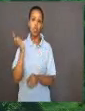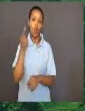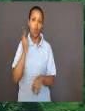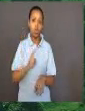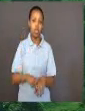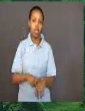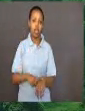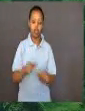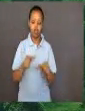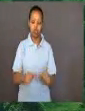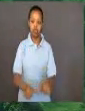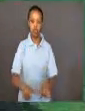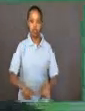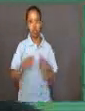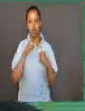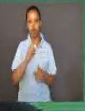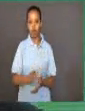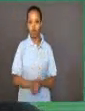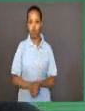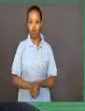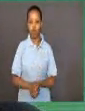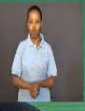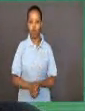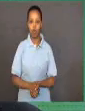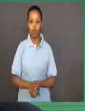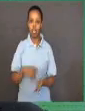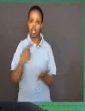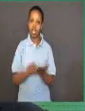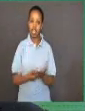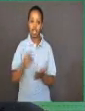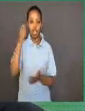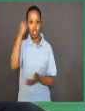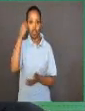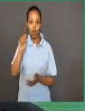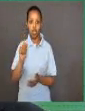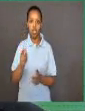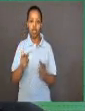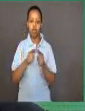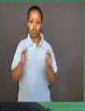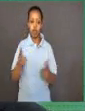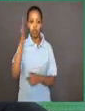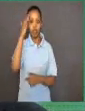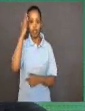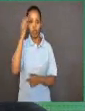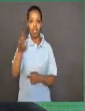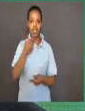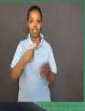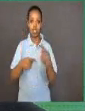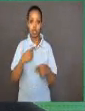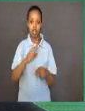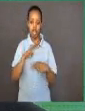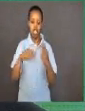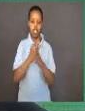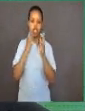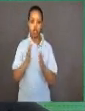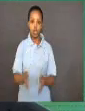existed. When this theory was popular, even scientists